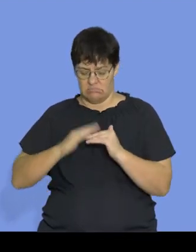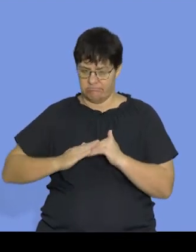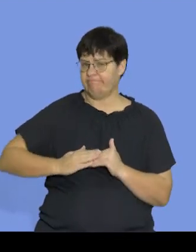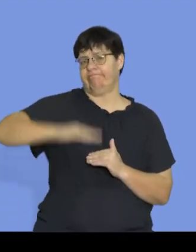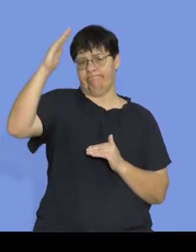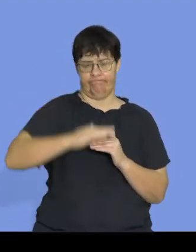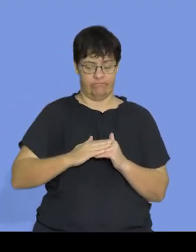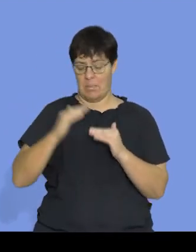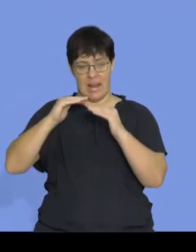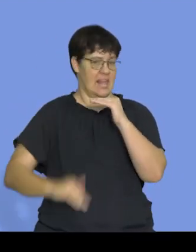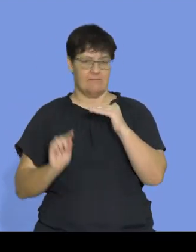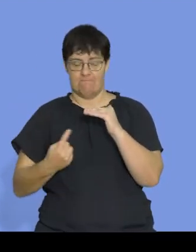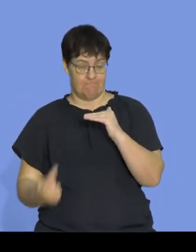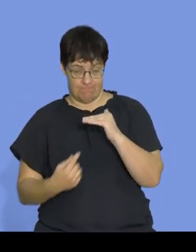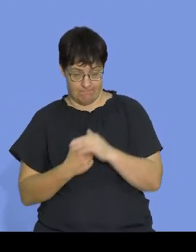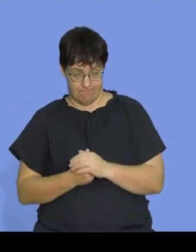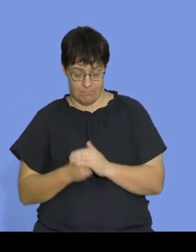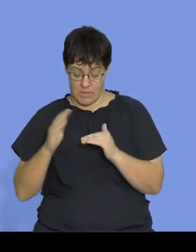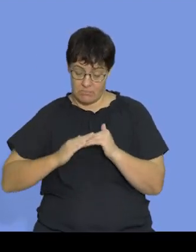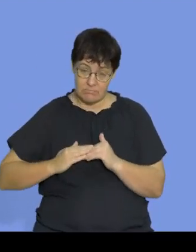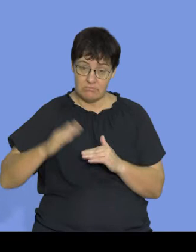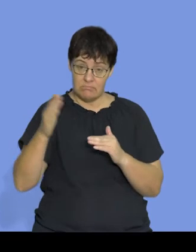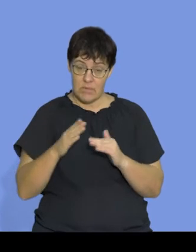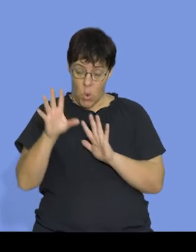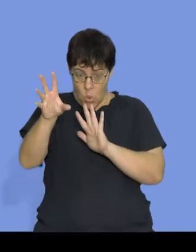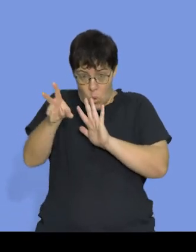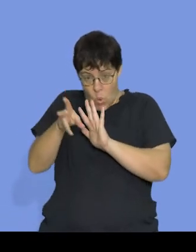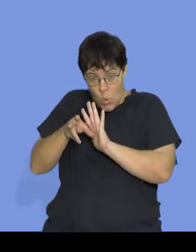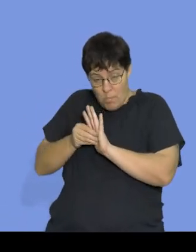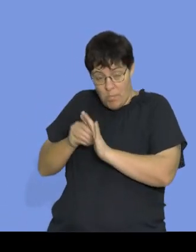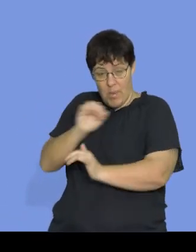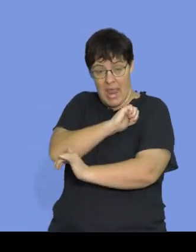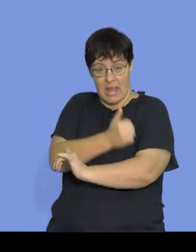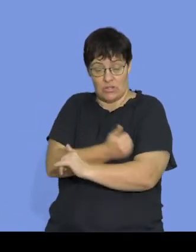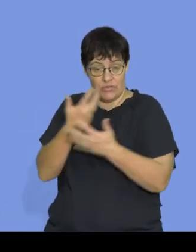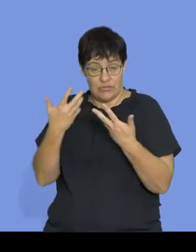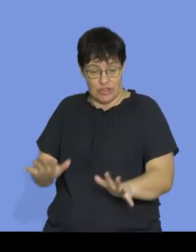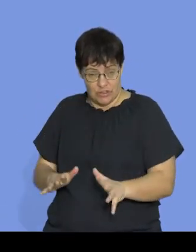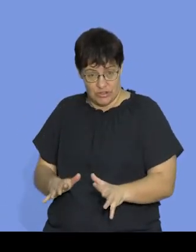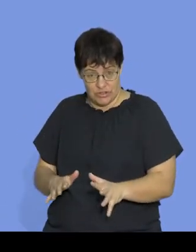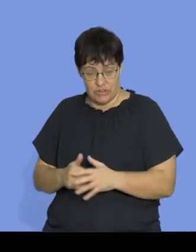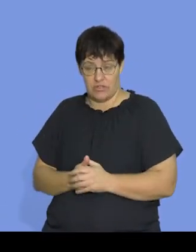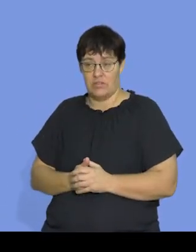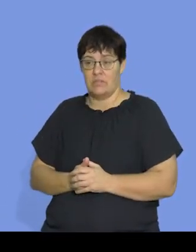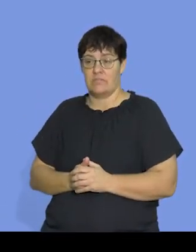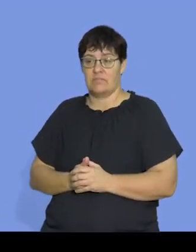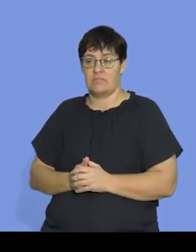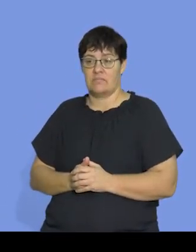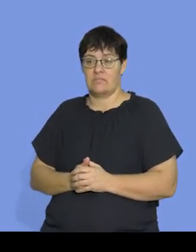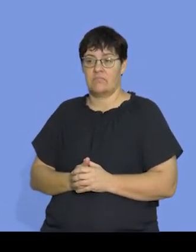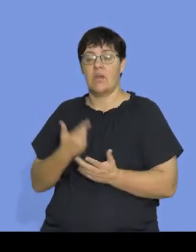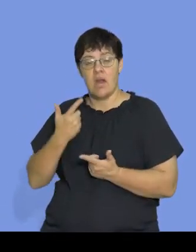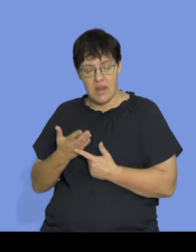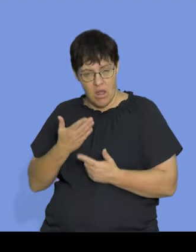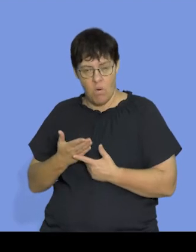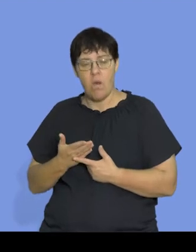reaction to take place. So once these reactants absorb energy, when they reach to a certain stage where now they are able to